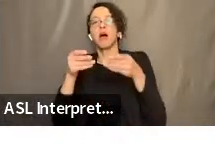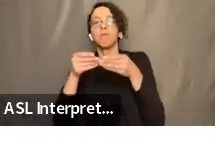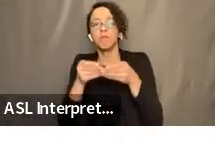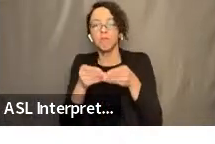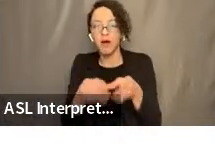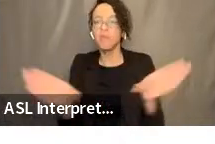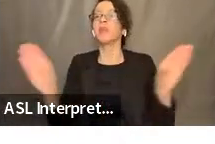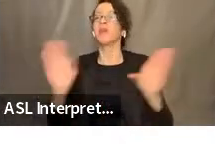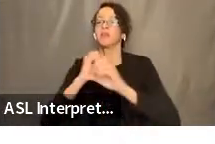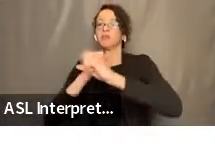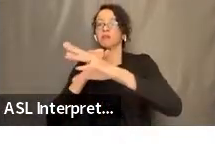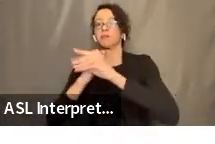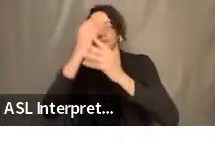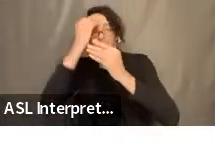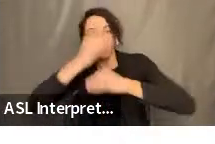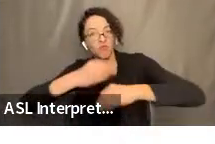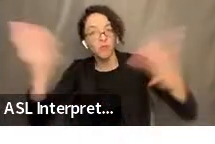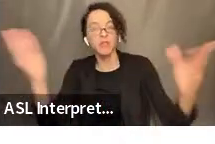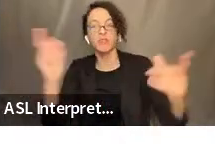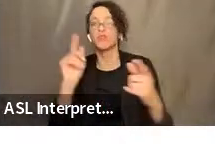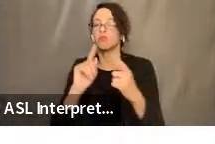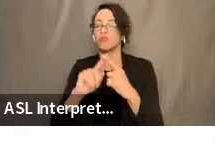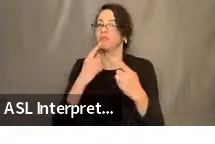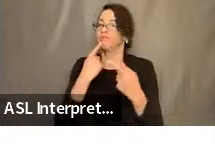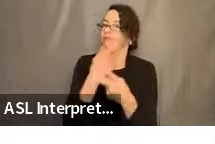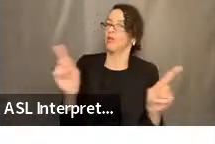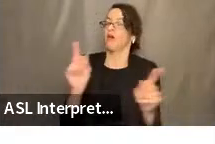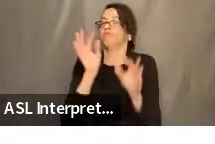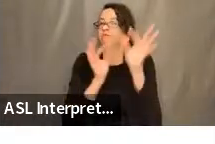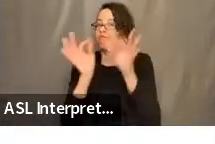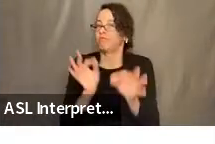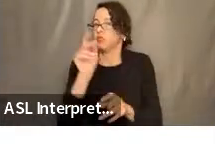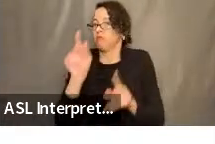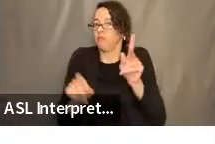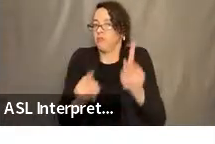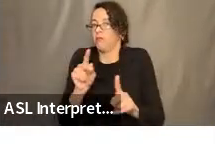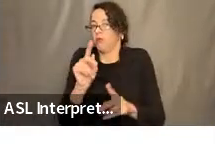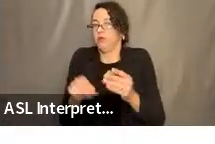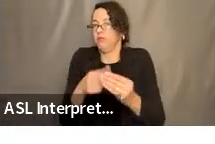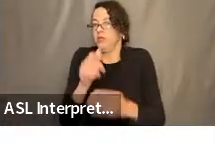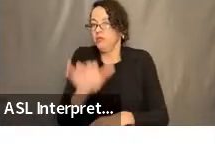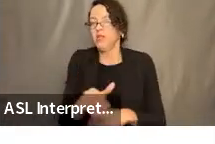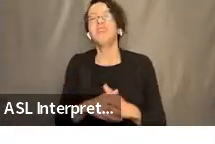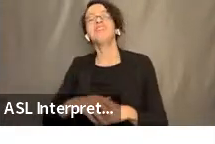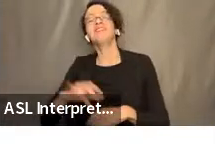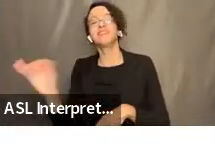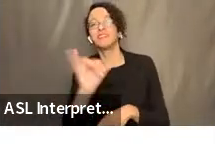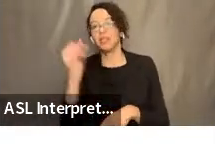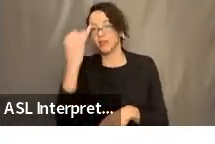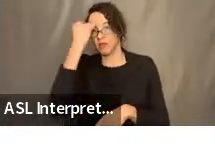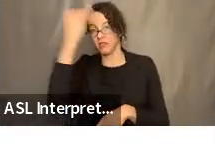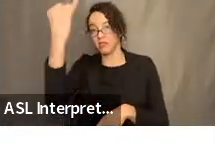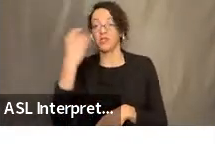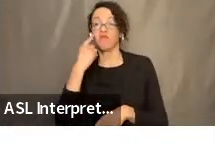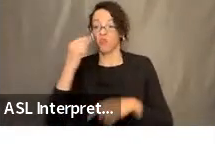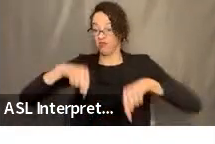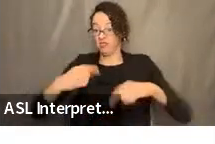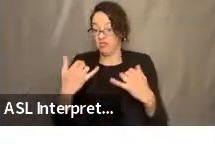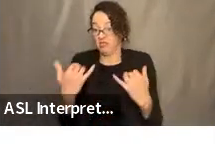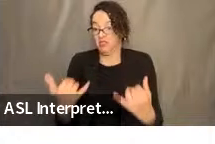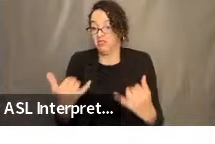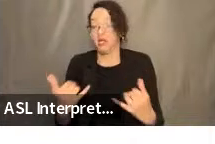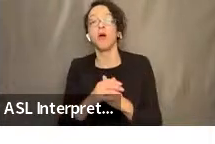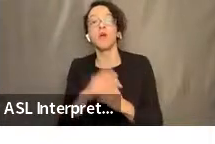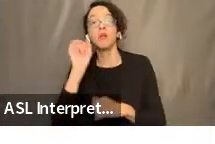emergency department? What resources are available to you? This is who you call if you're having a mental health emergency, and this is who can help